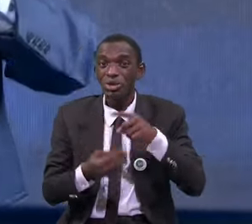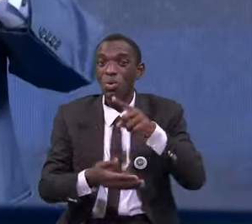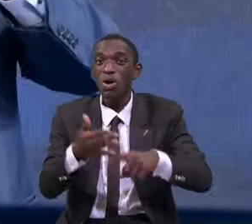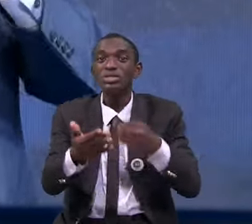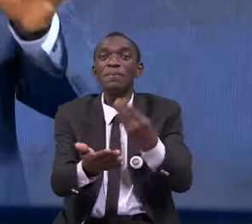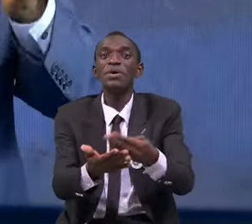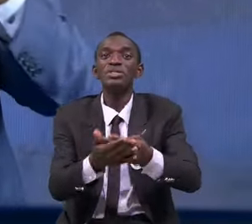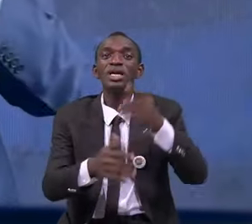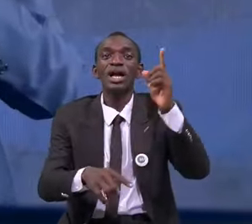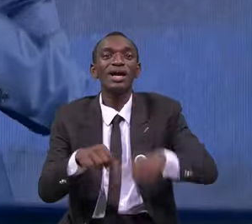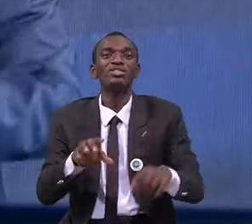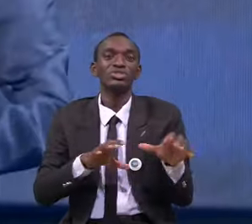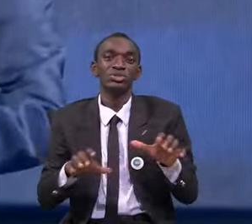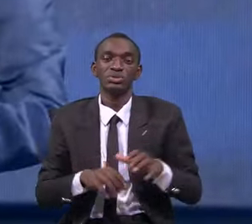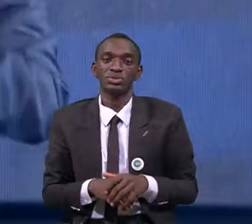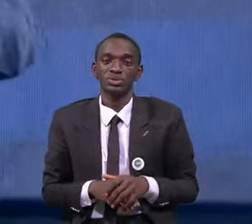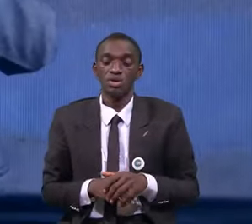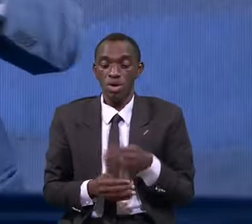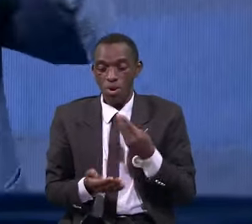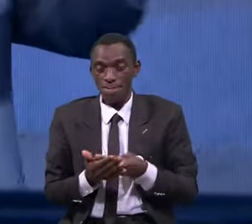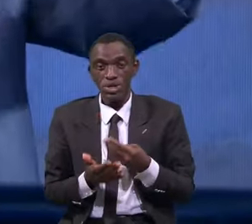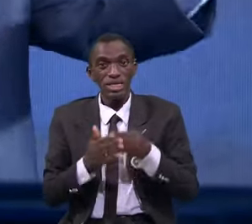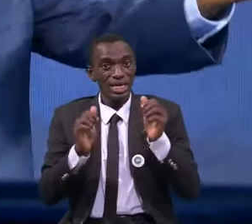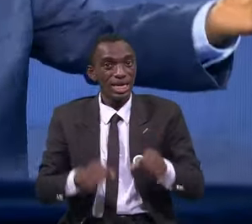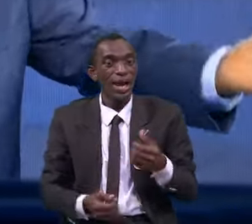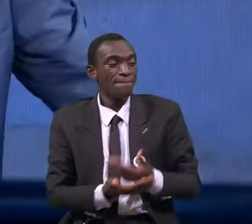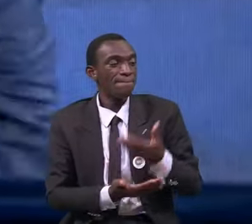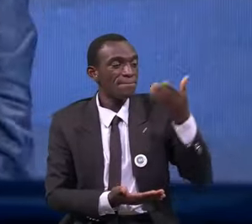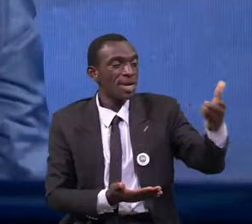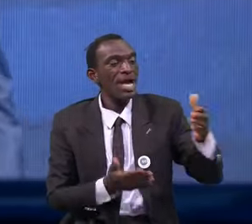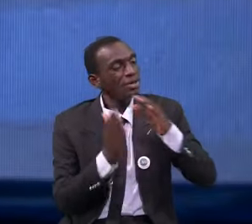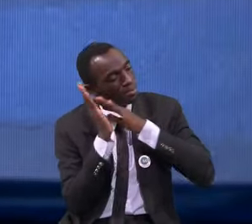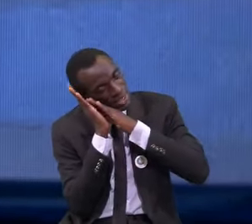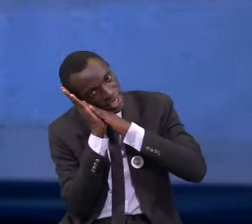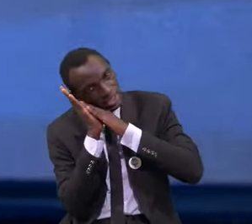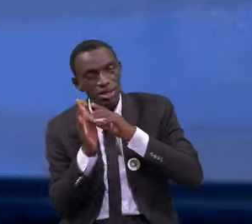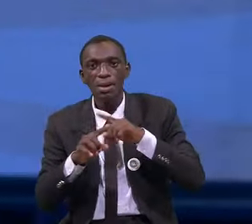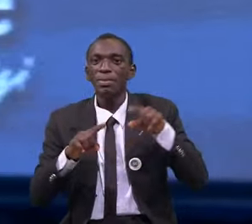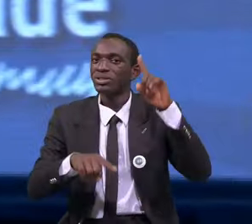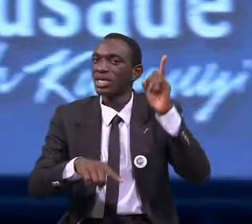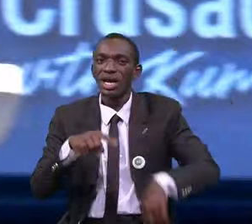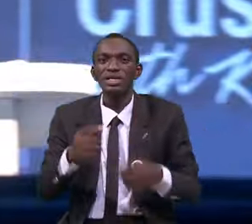Silver and gold can buy a bed, but cannot buy sleep.